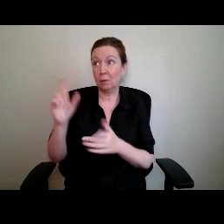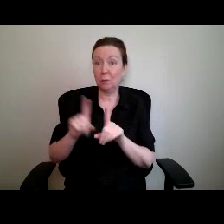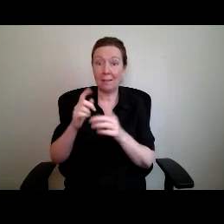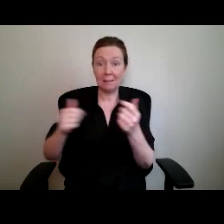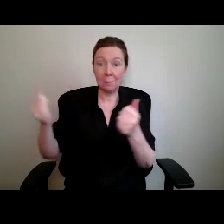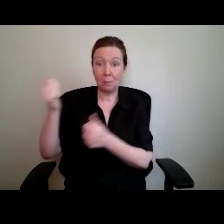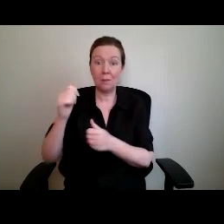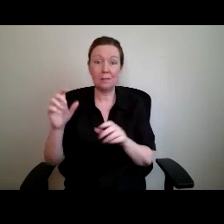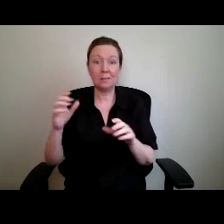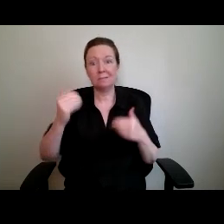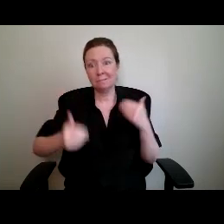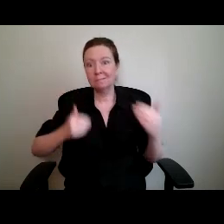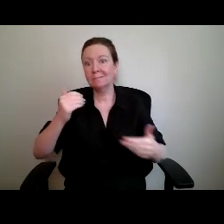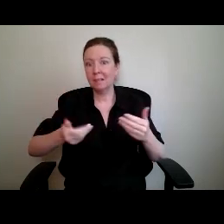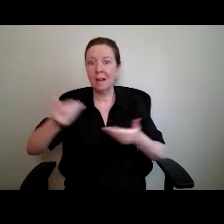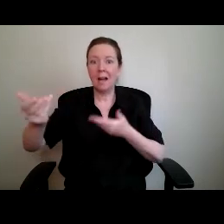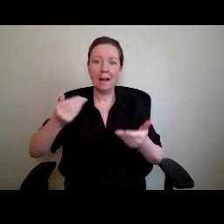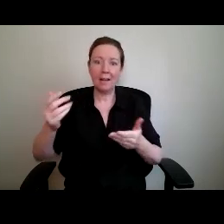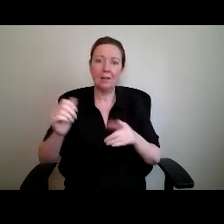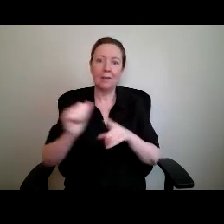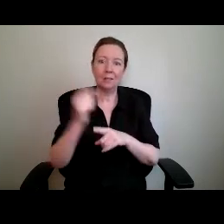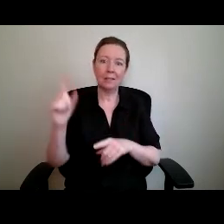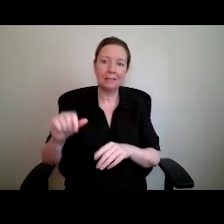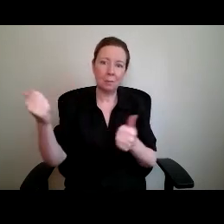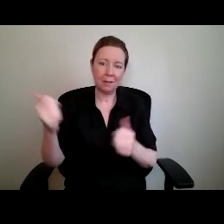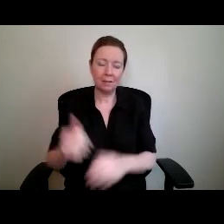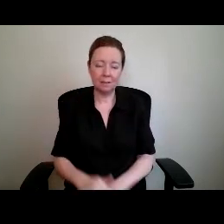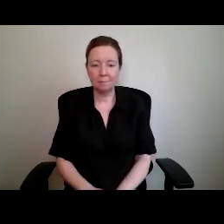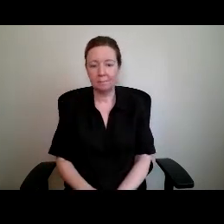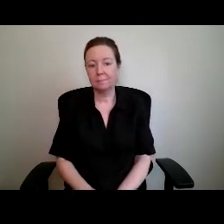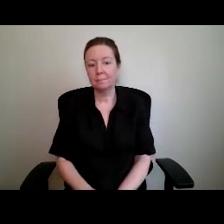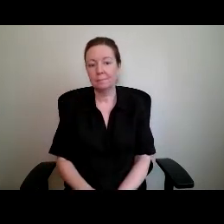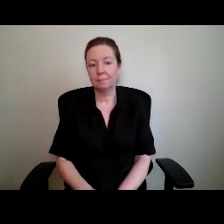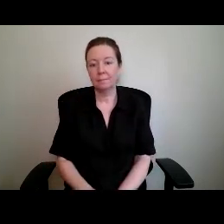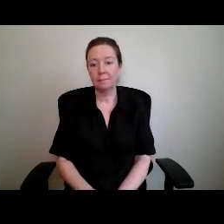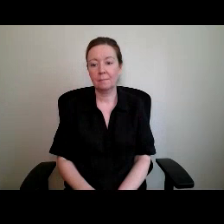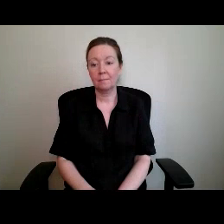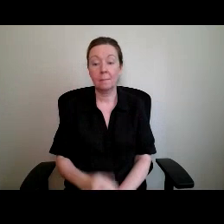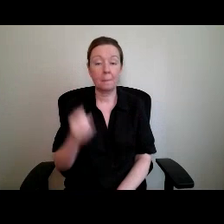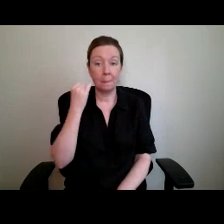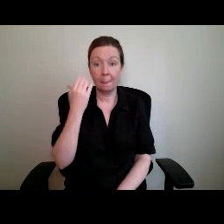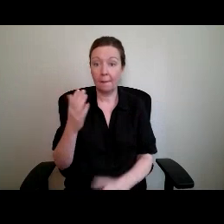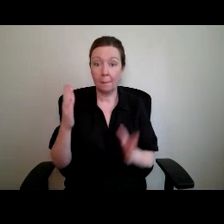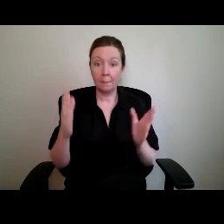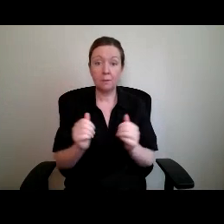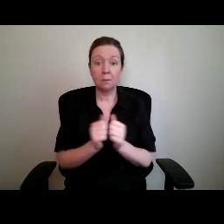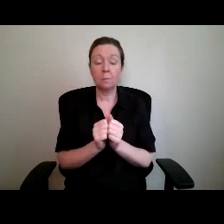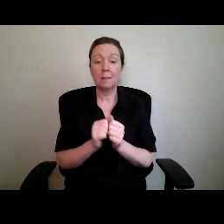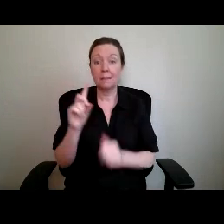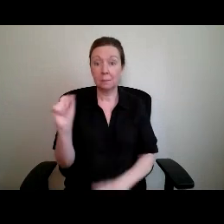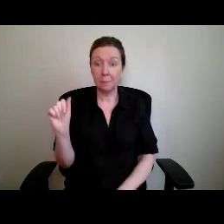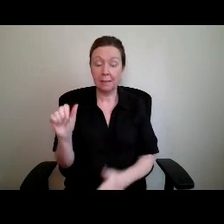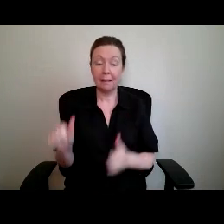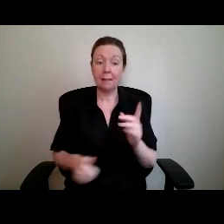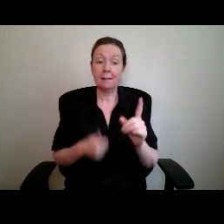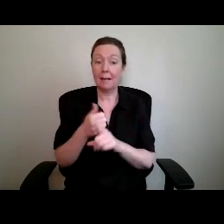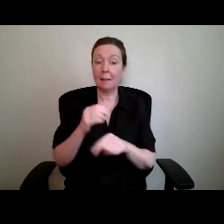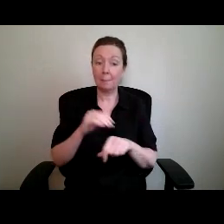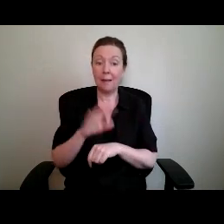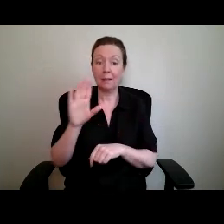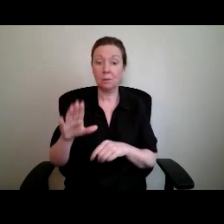go through the costly process of hiring and training someone new. And so if you're a person with a disability that impacts your